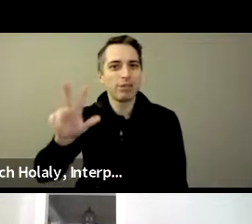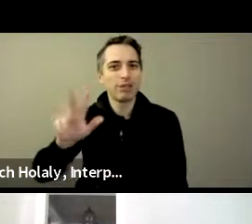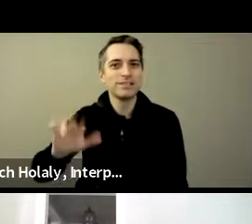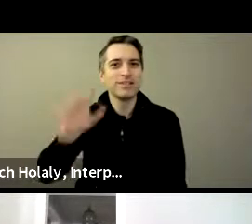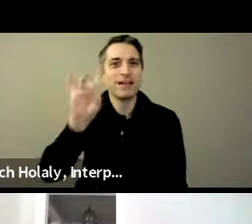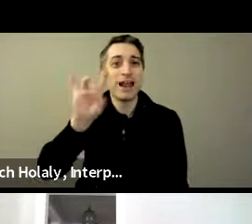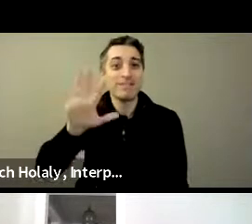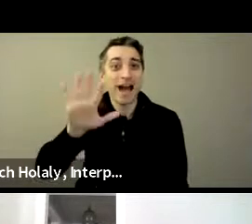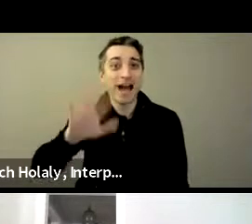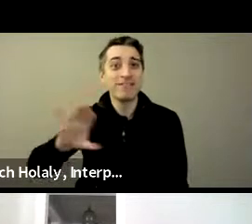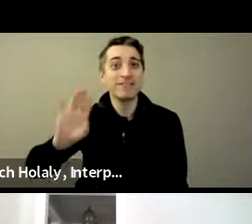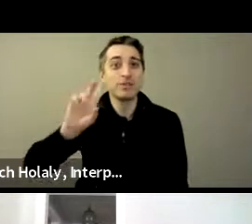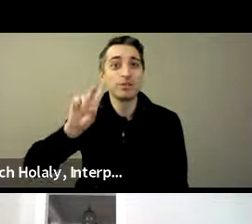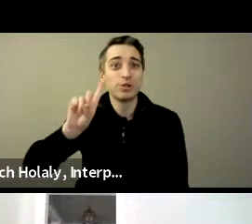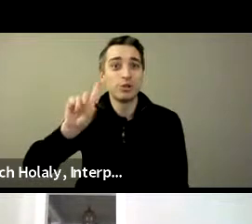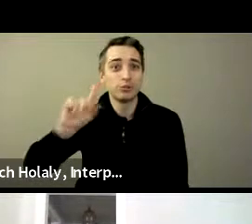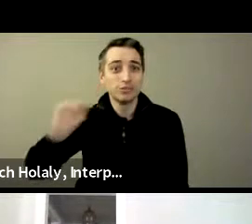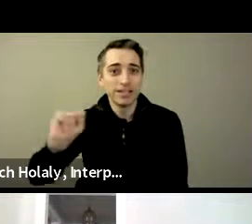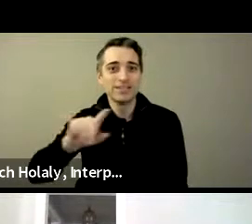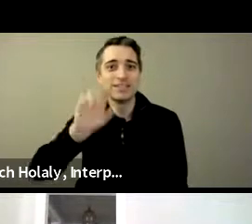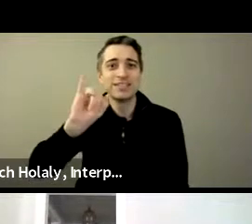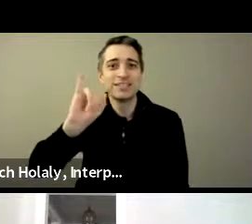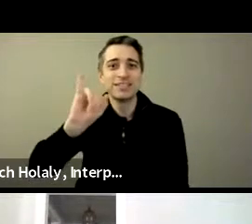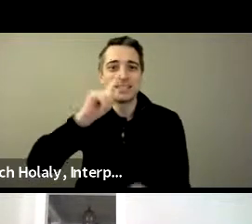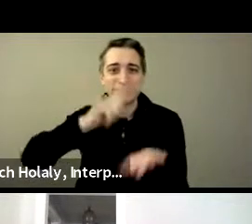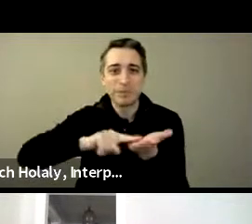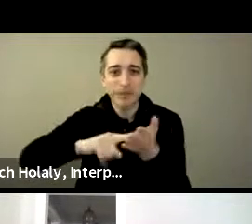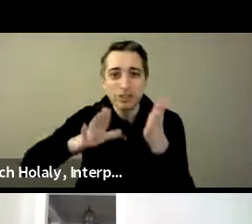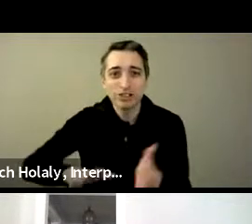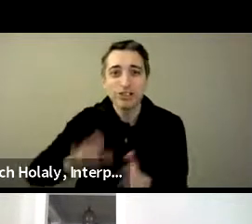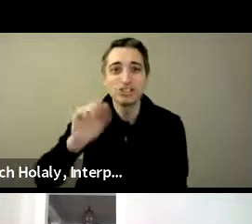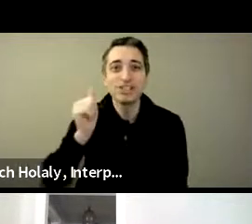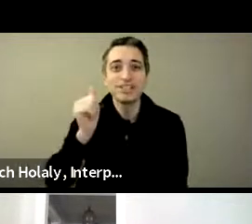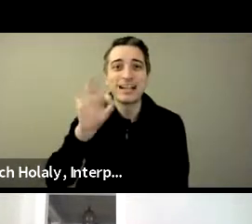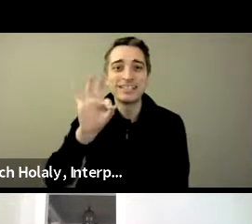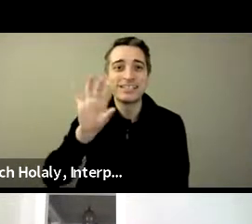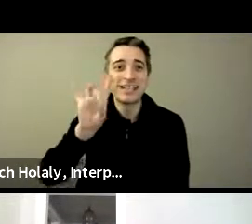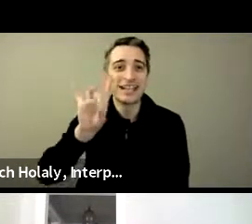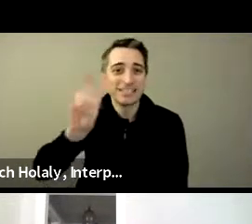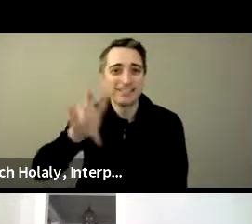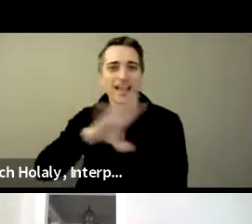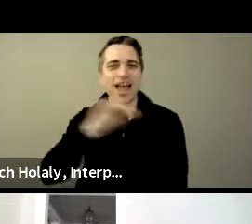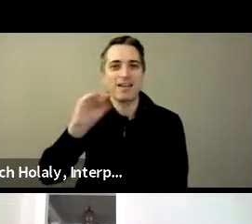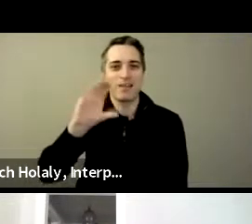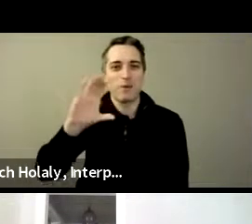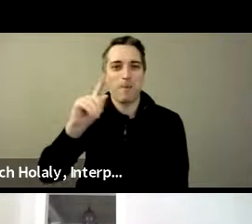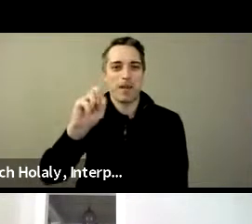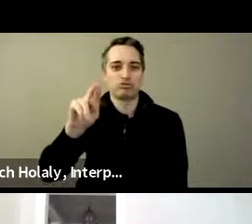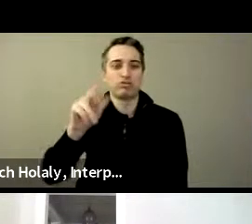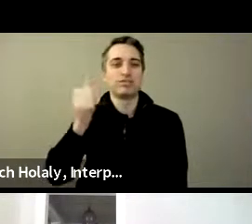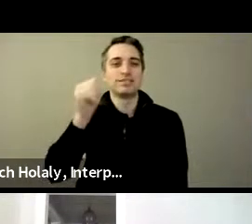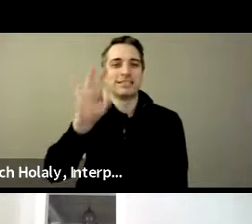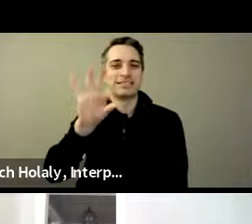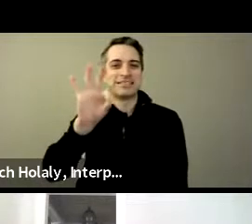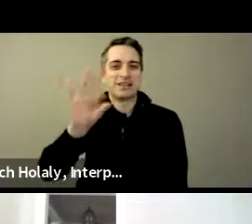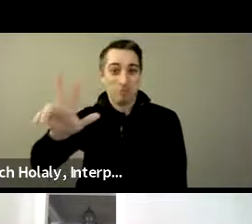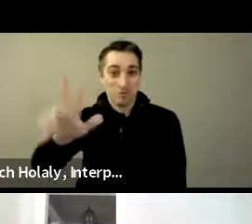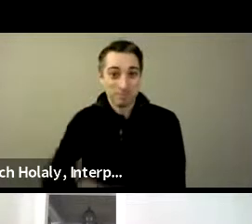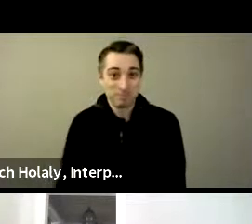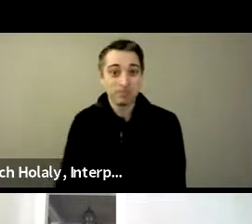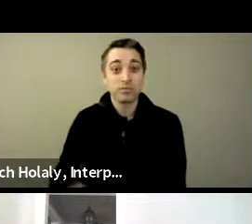inspector in 1987, and commander in 1993. He was promoted to deputy chief